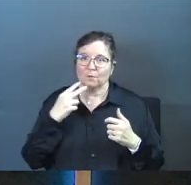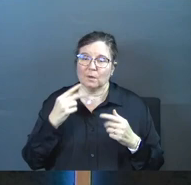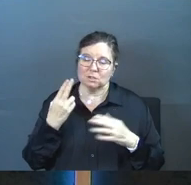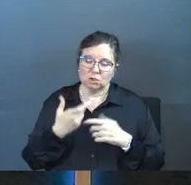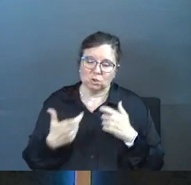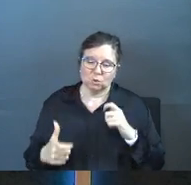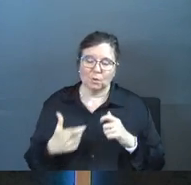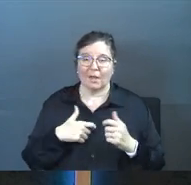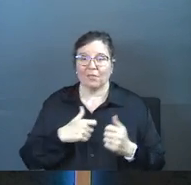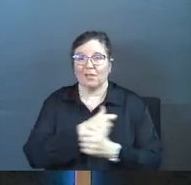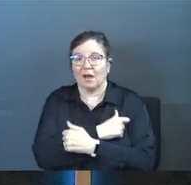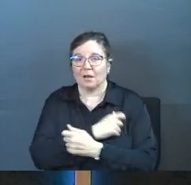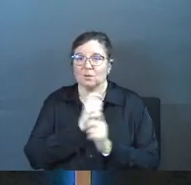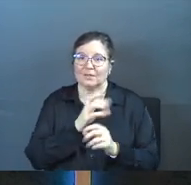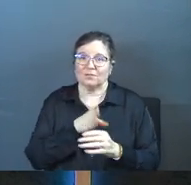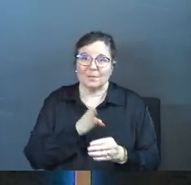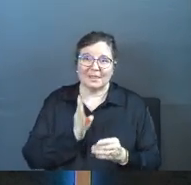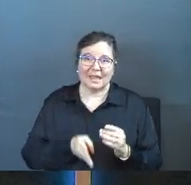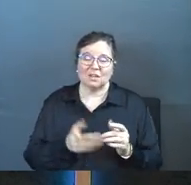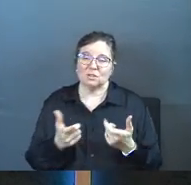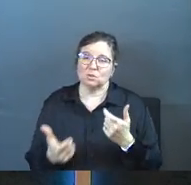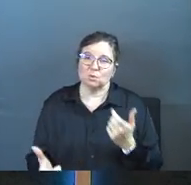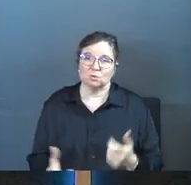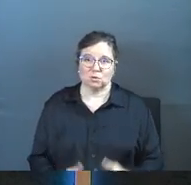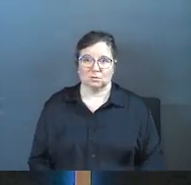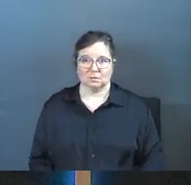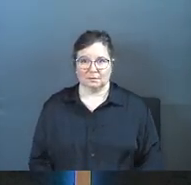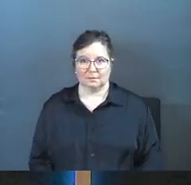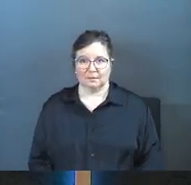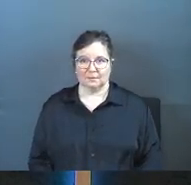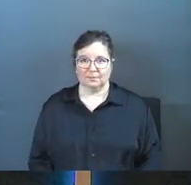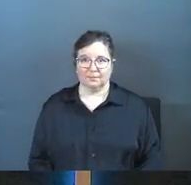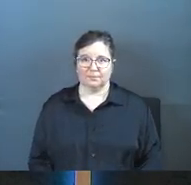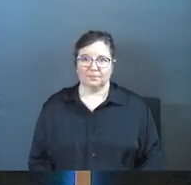huge. And the hug that you give them at the end is huge.